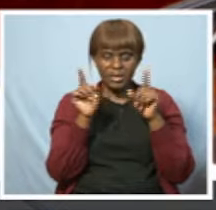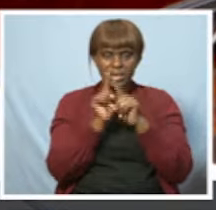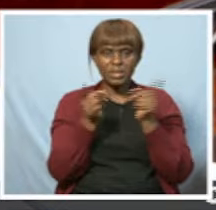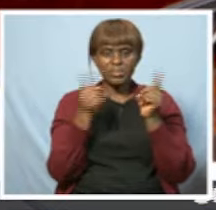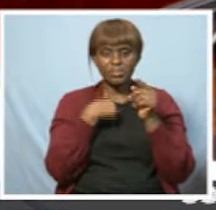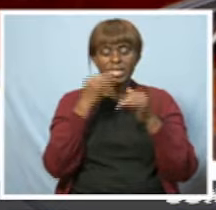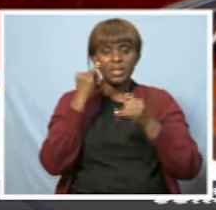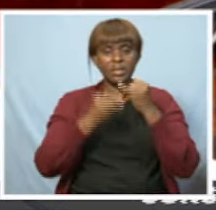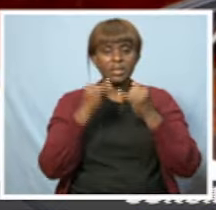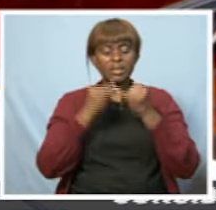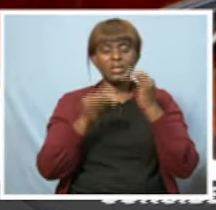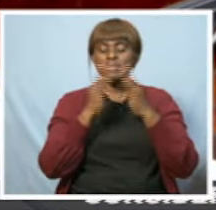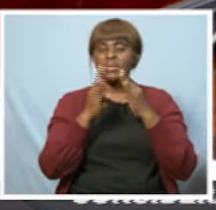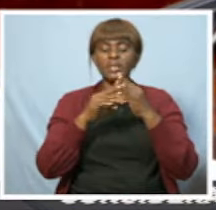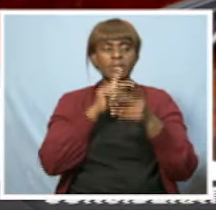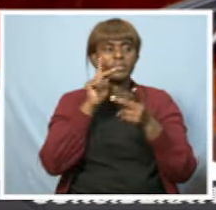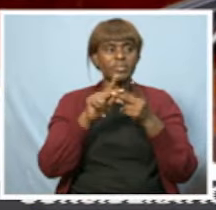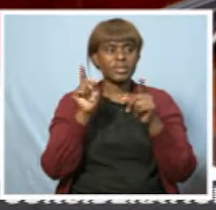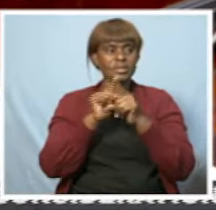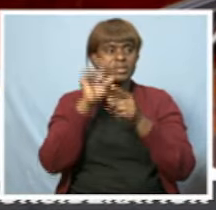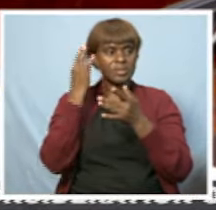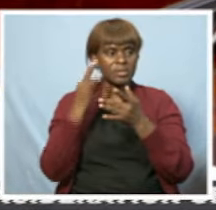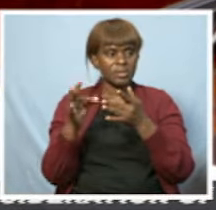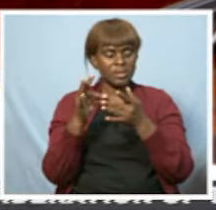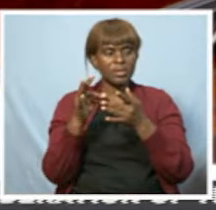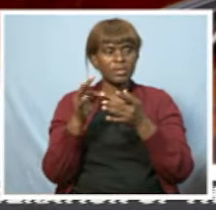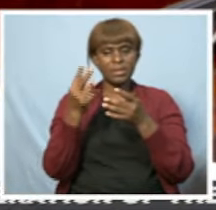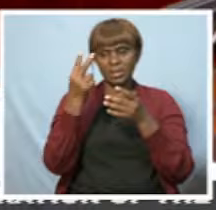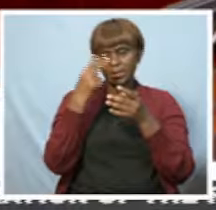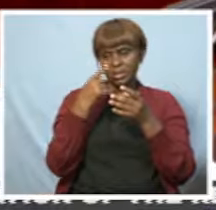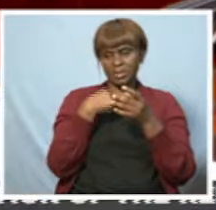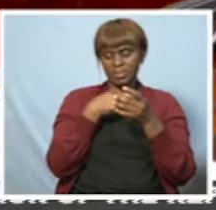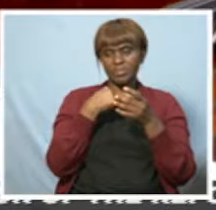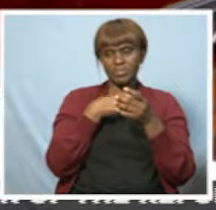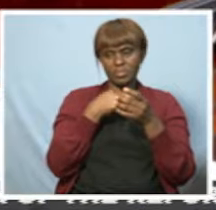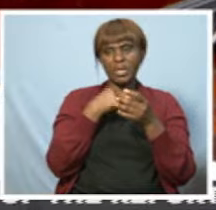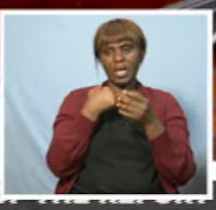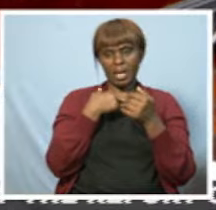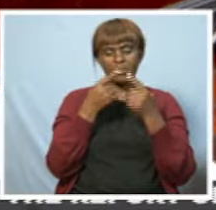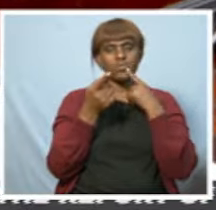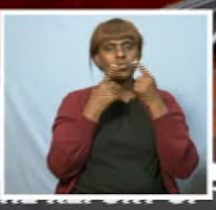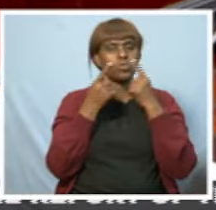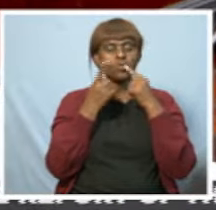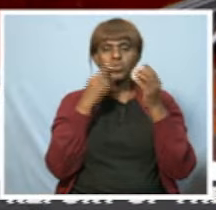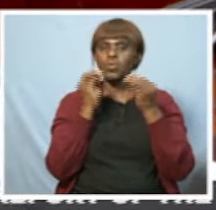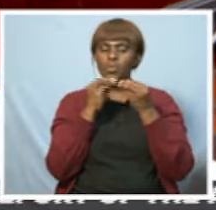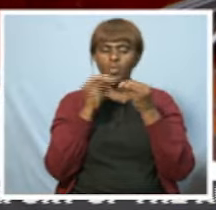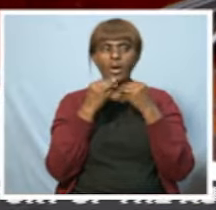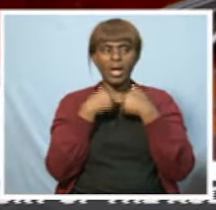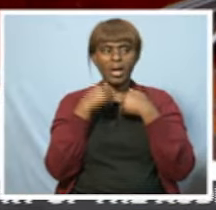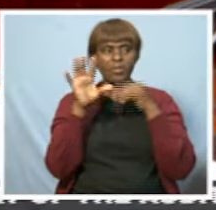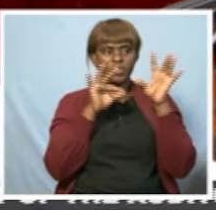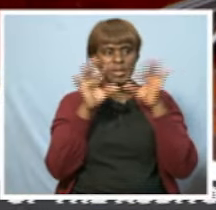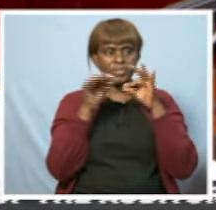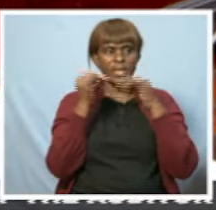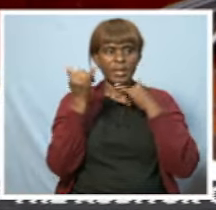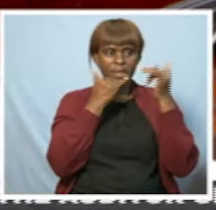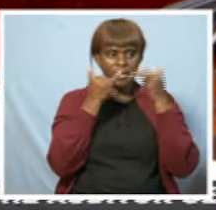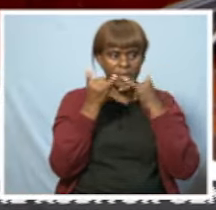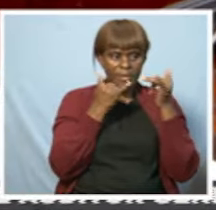I end a meeting like this, Secretariat is always looking at me. But I think we have spoken a lot. You have picked the